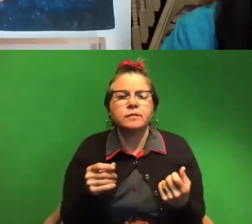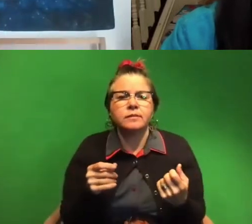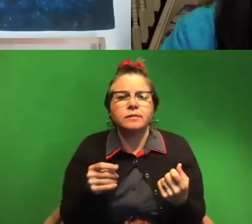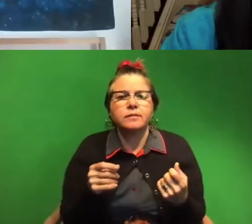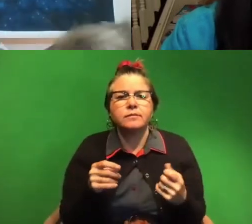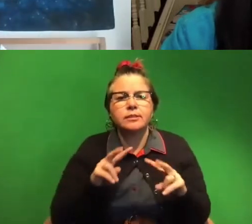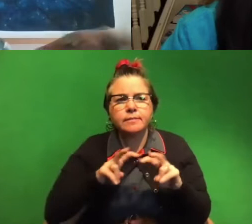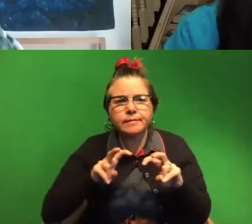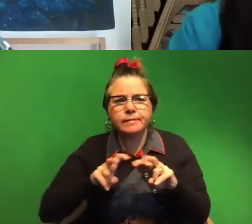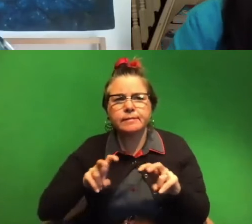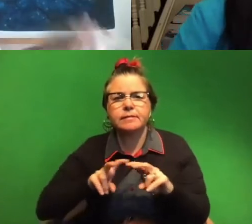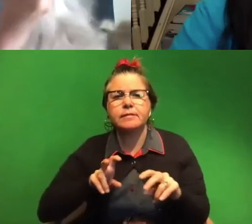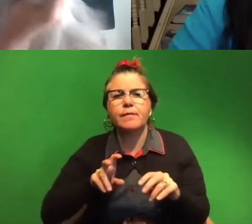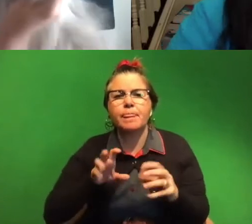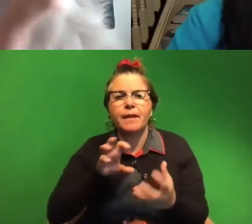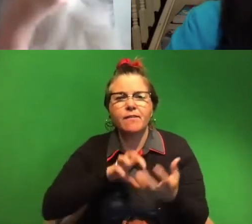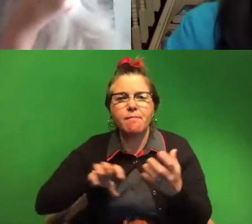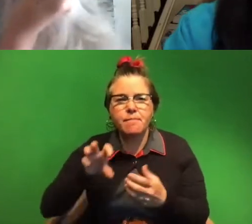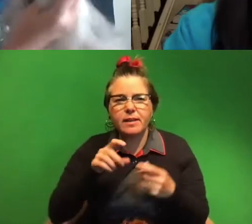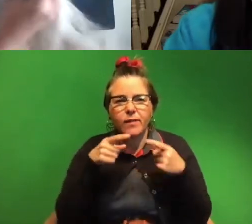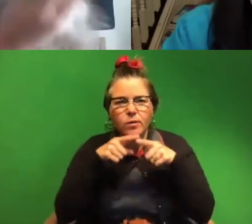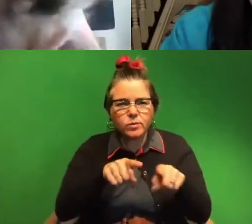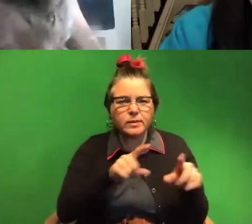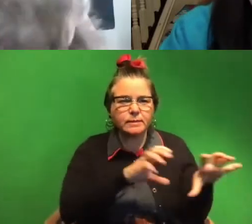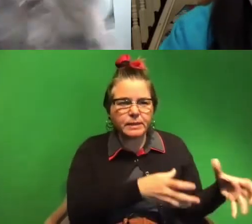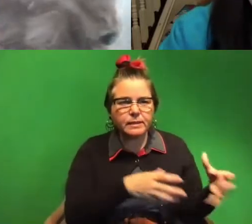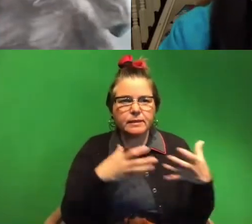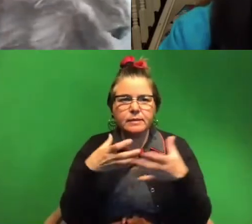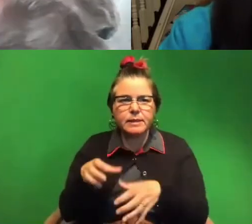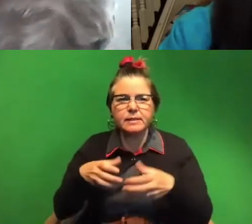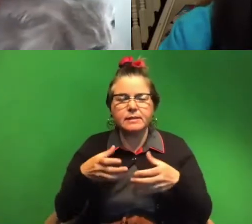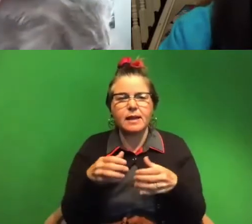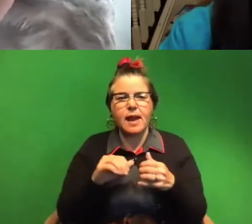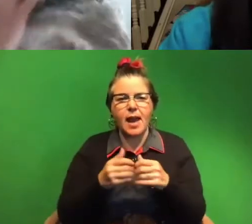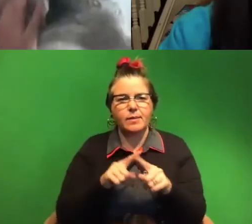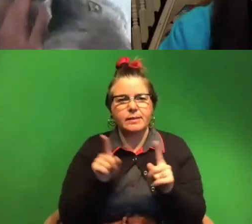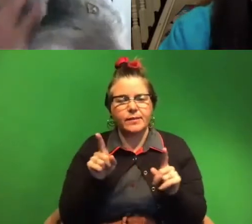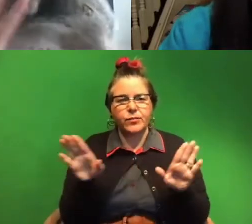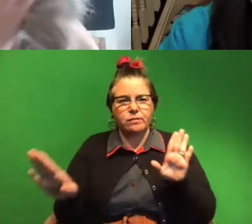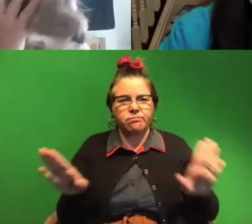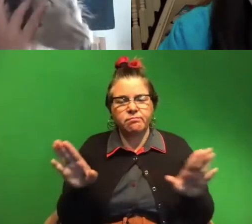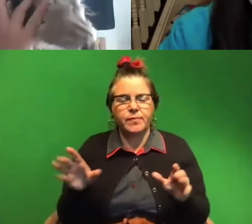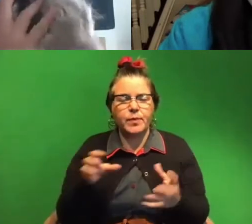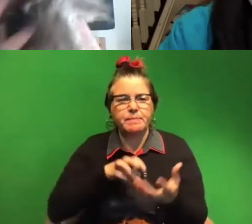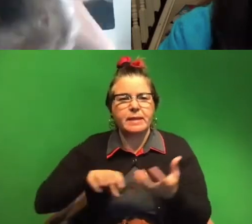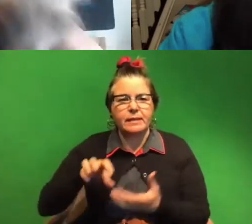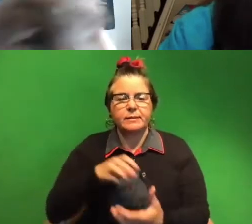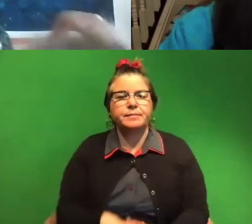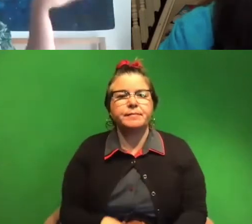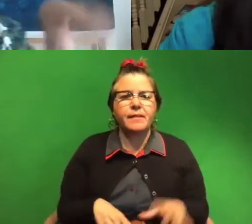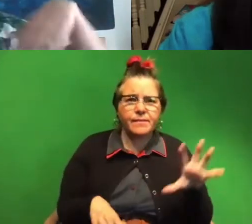at the mix of these species and how different these mixes are. Is this